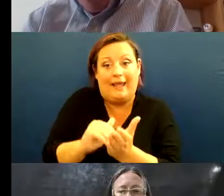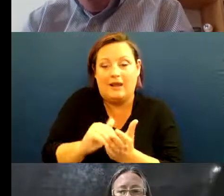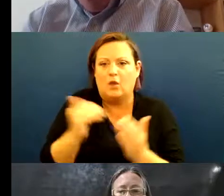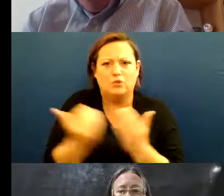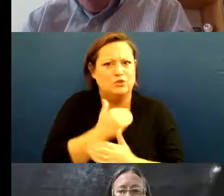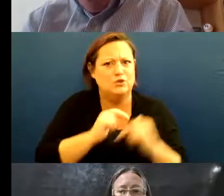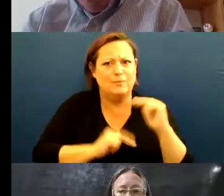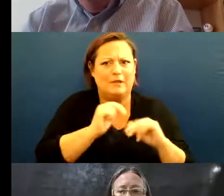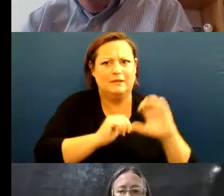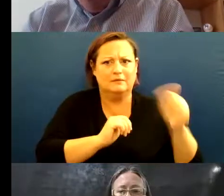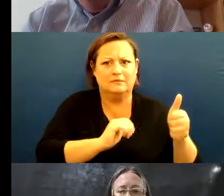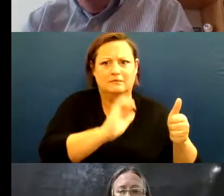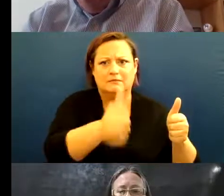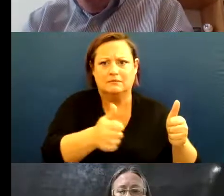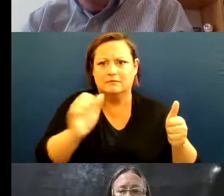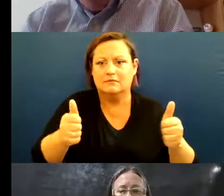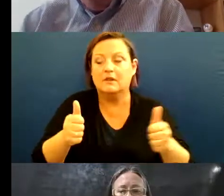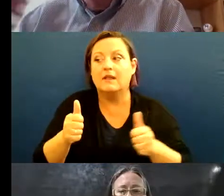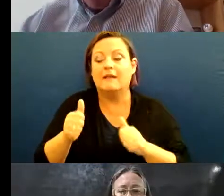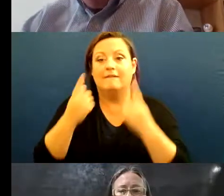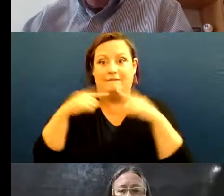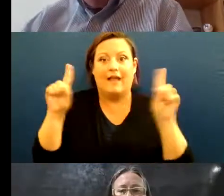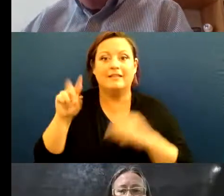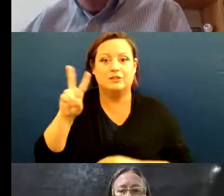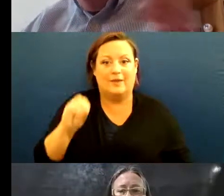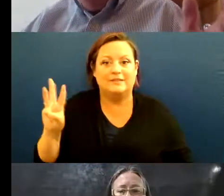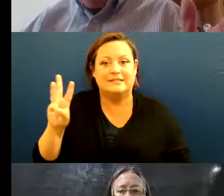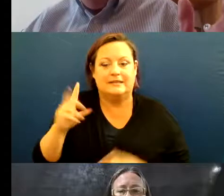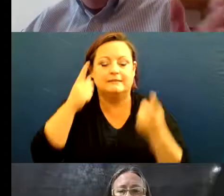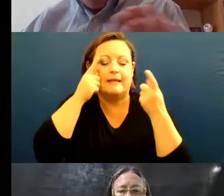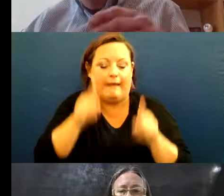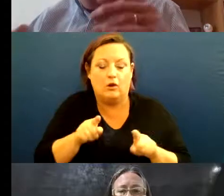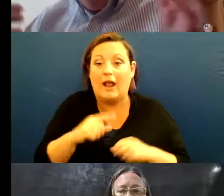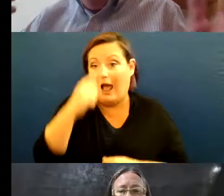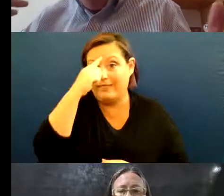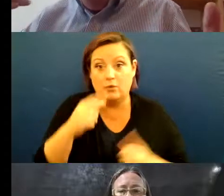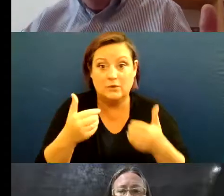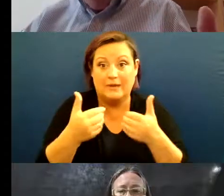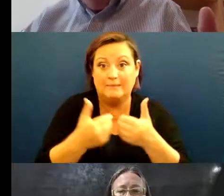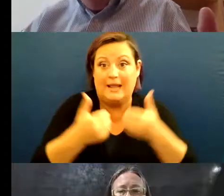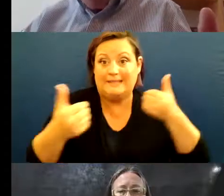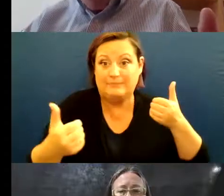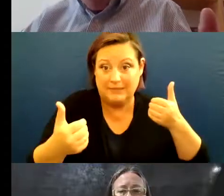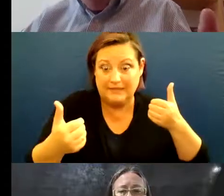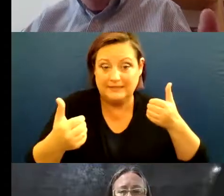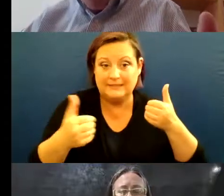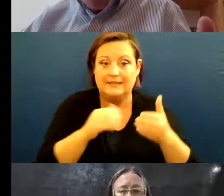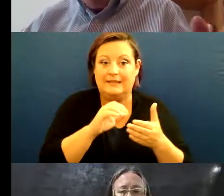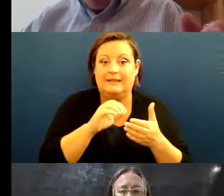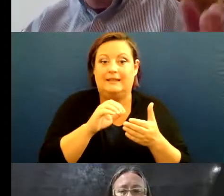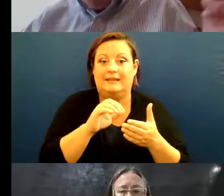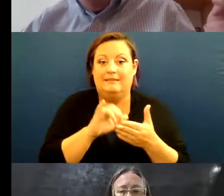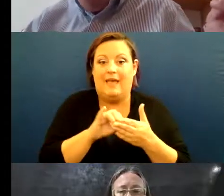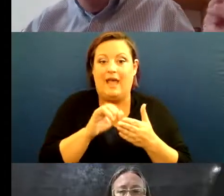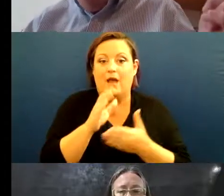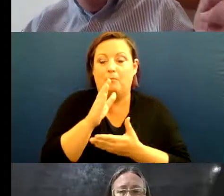I agreed to come. I was afraid it was going to be a split campus forever, that only part of the campus would move out and the